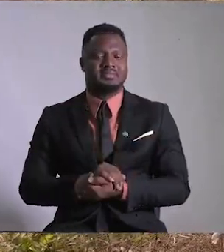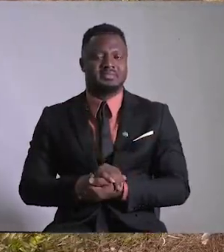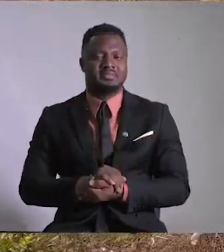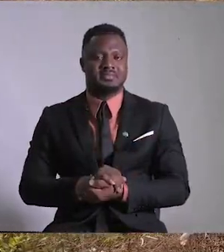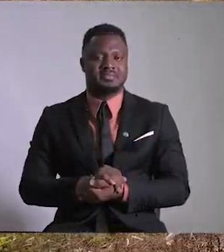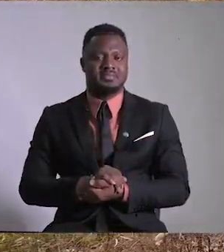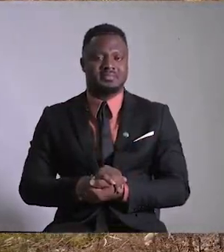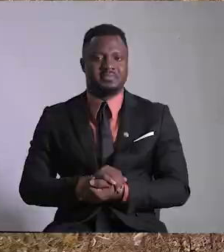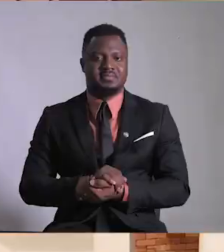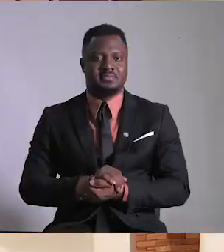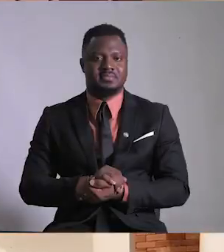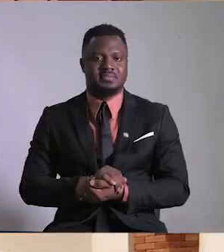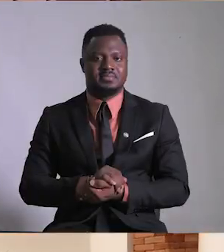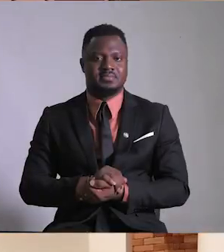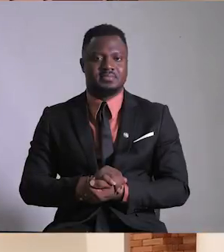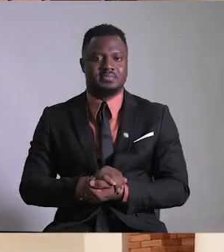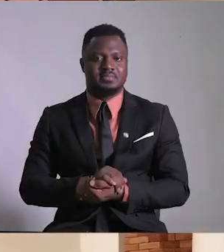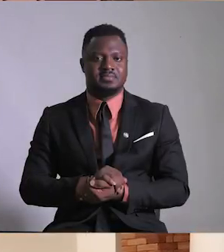grounds.